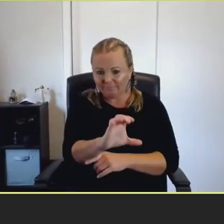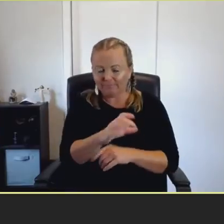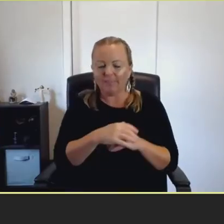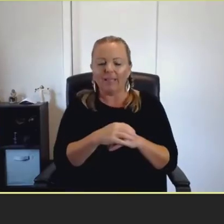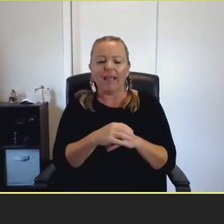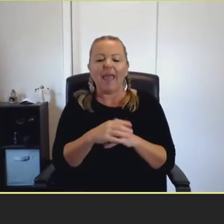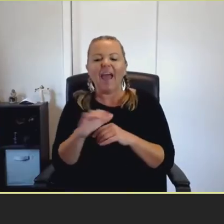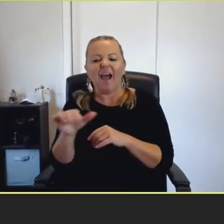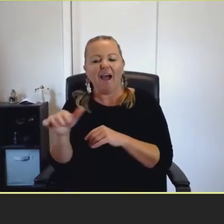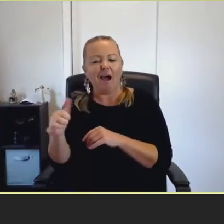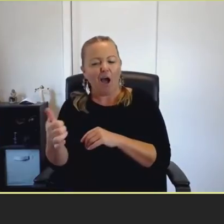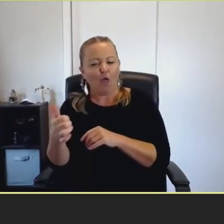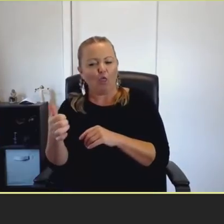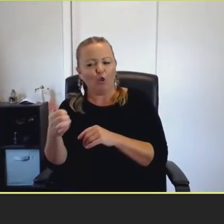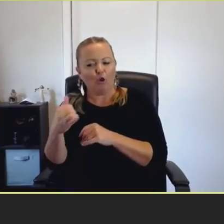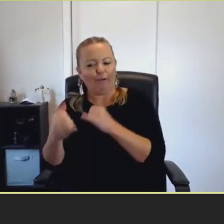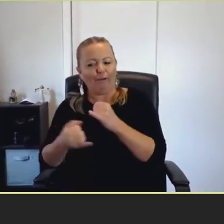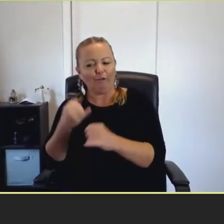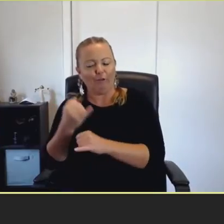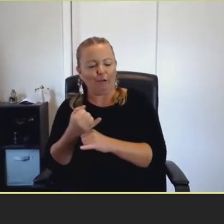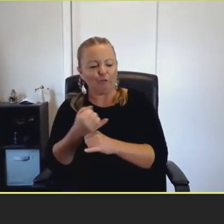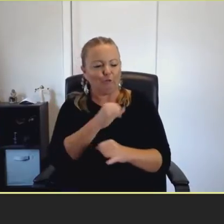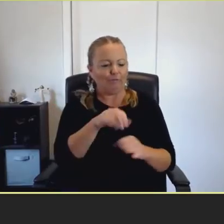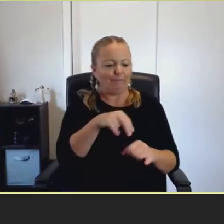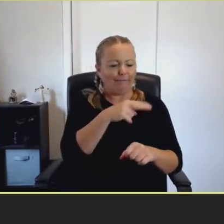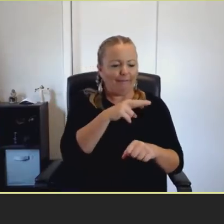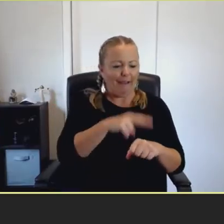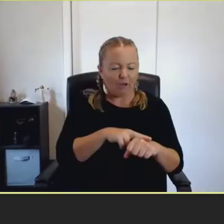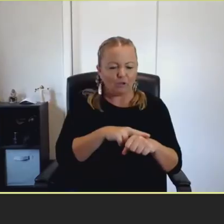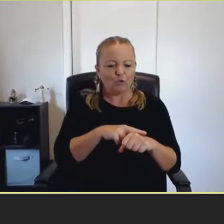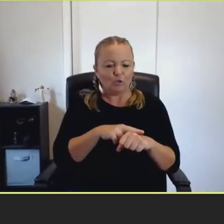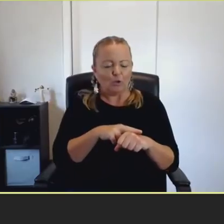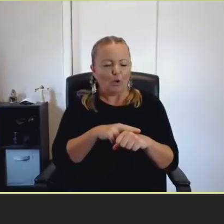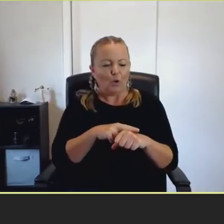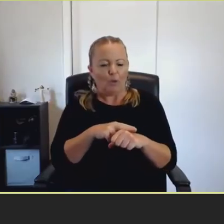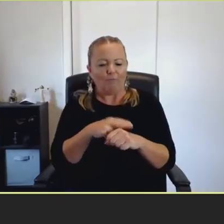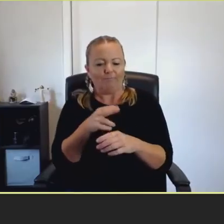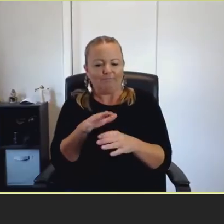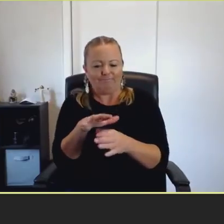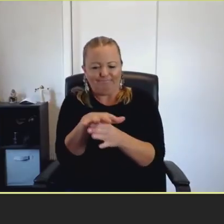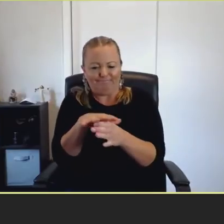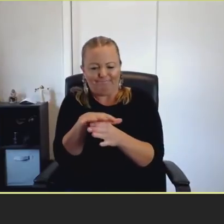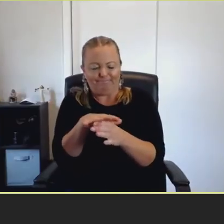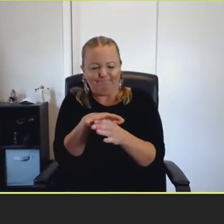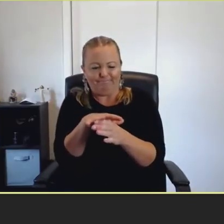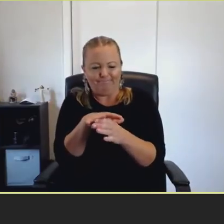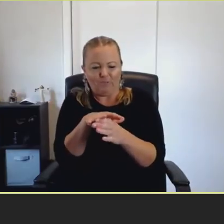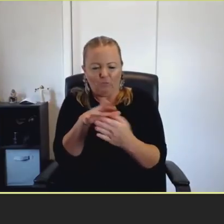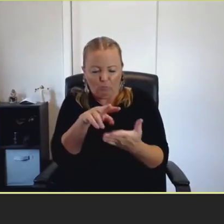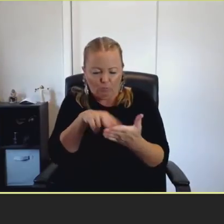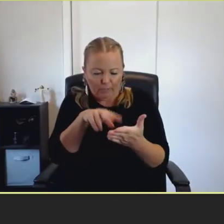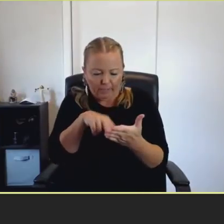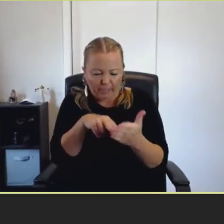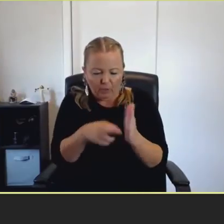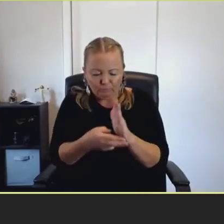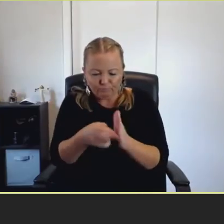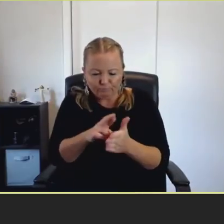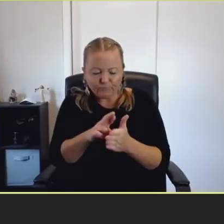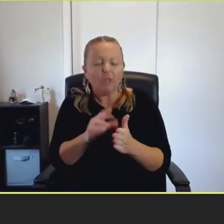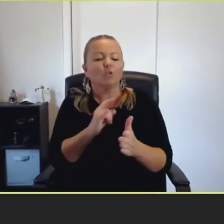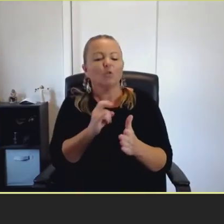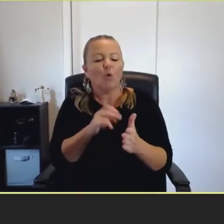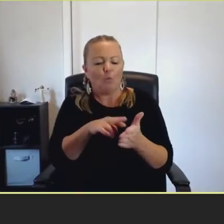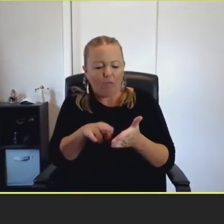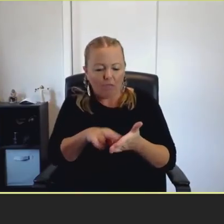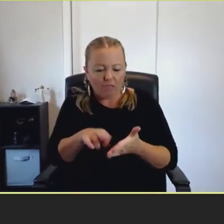and from other international and national bodies of literature. In the process of reviewing information, we've identified ways